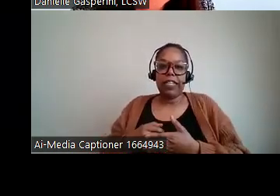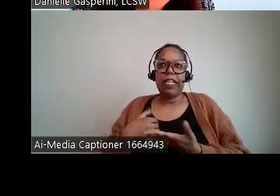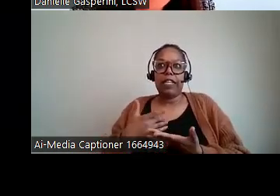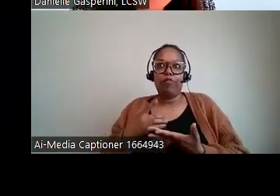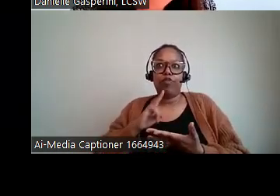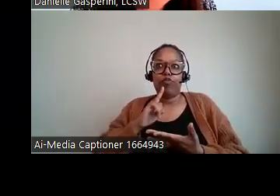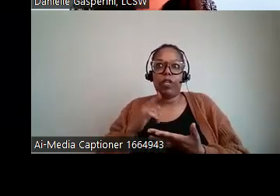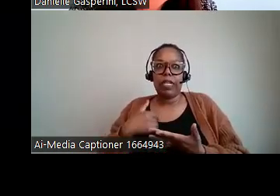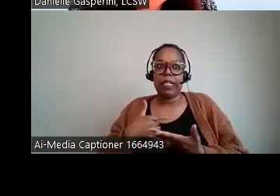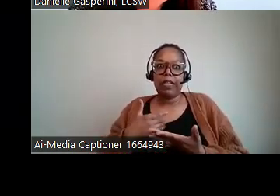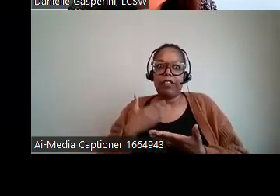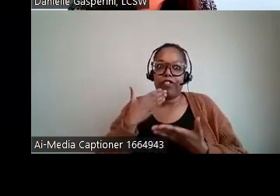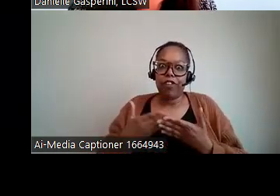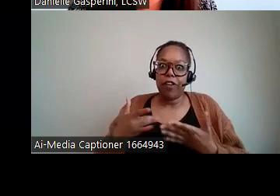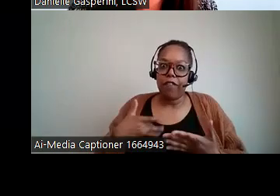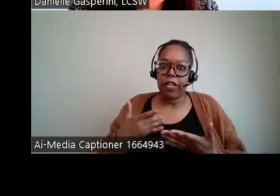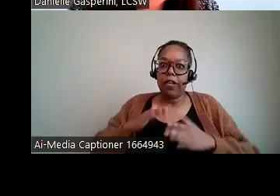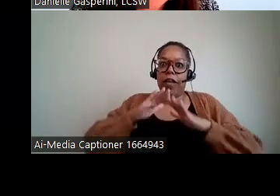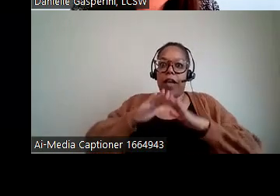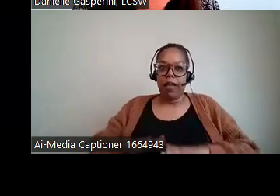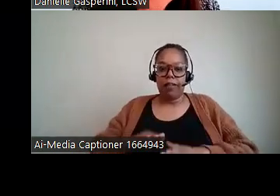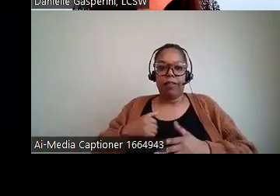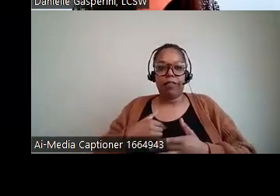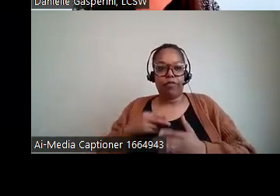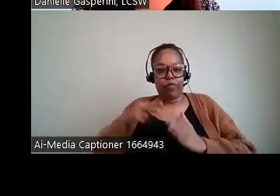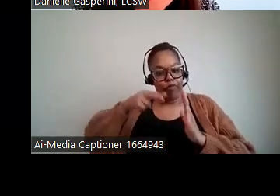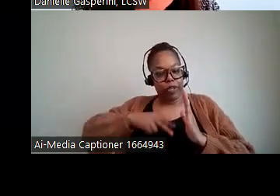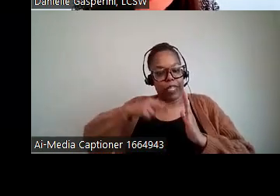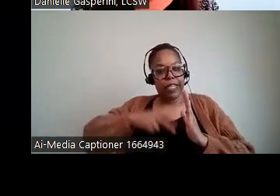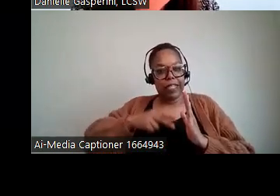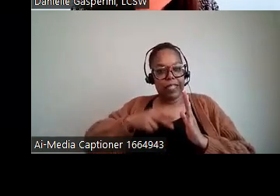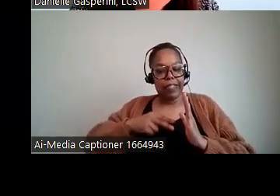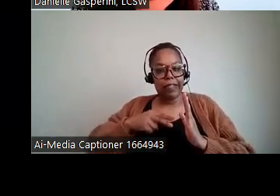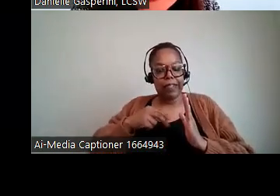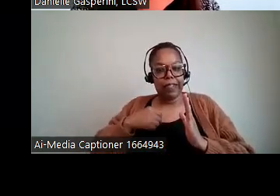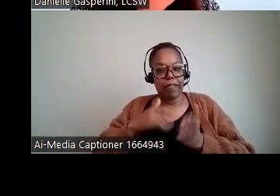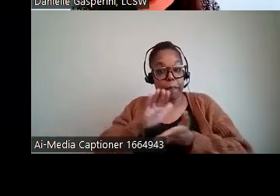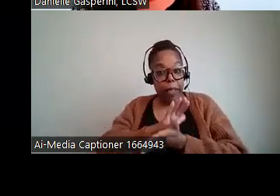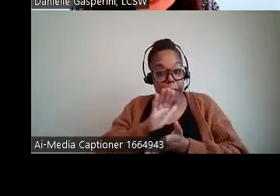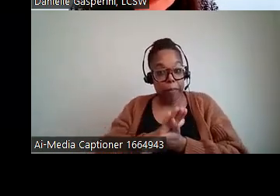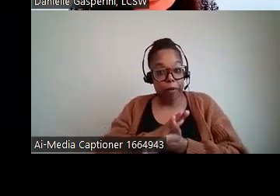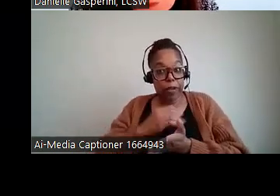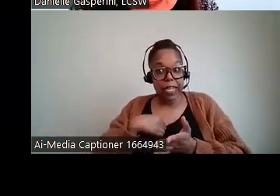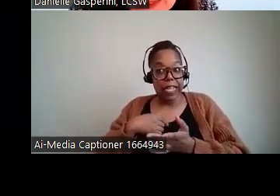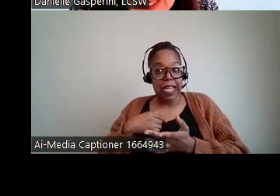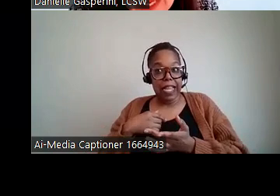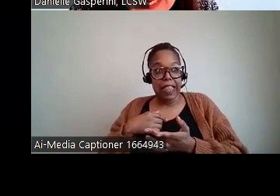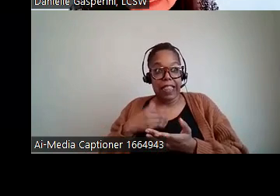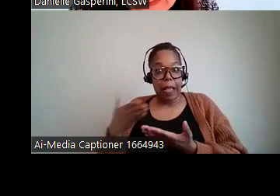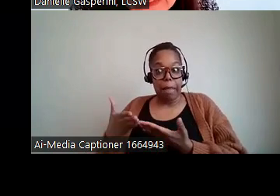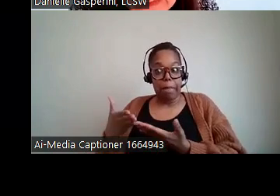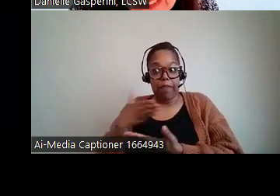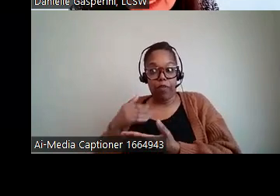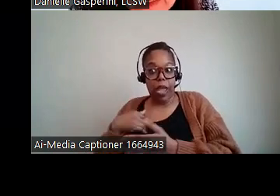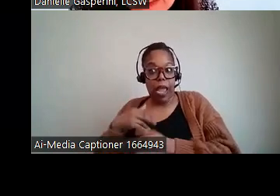purse, just to be able to read about what she had said that I didn't comprehend in the moment.